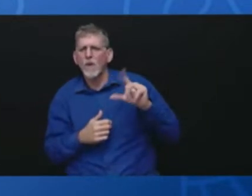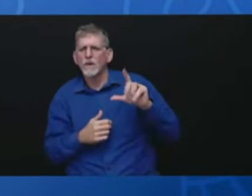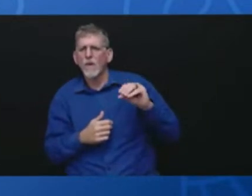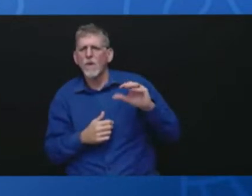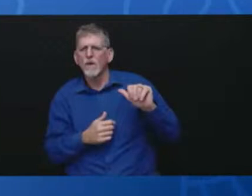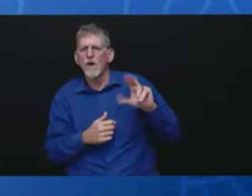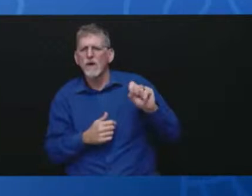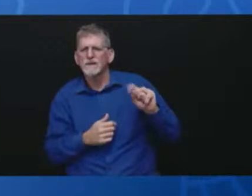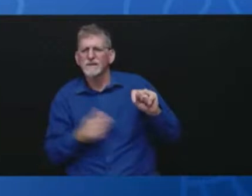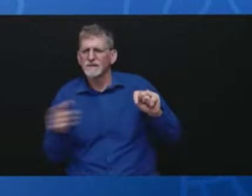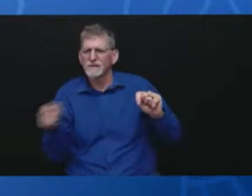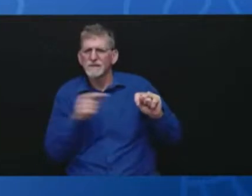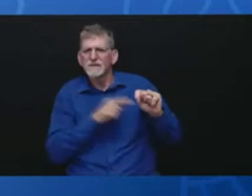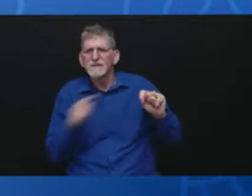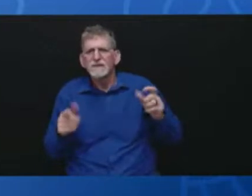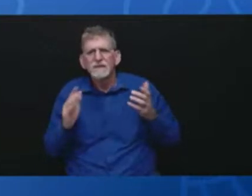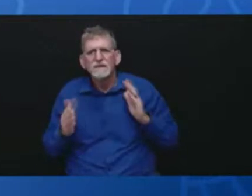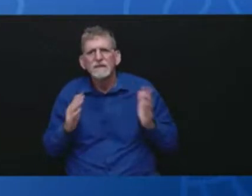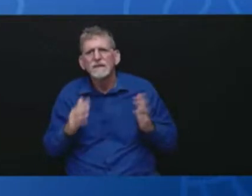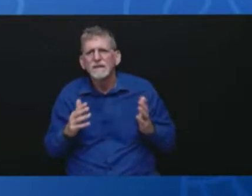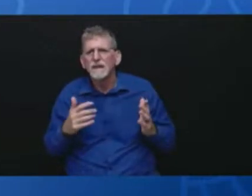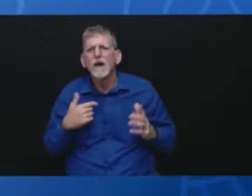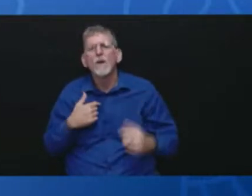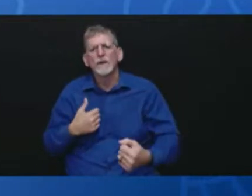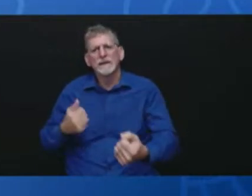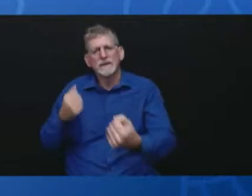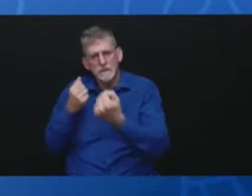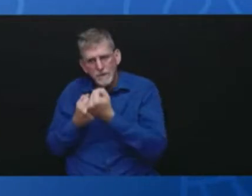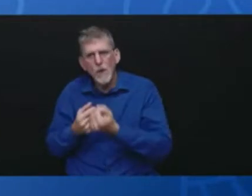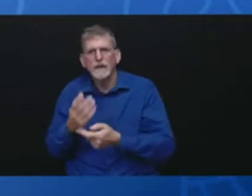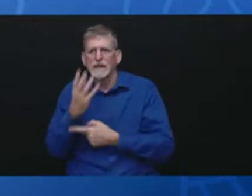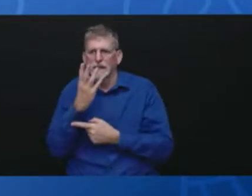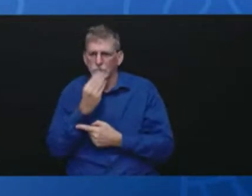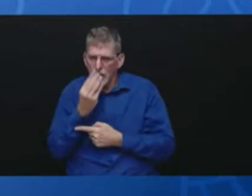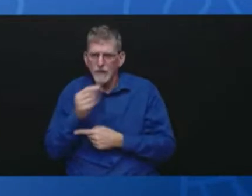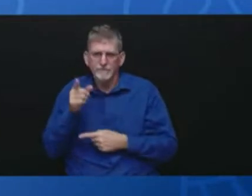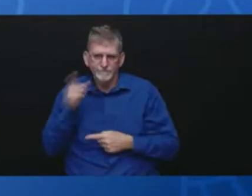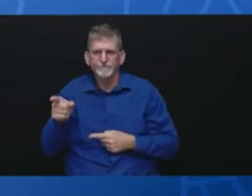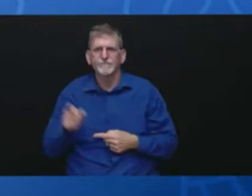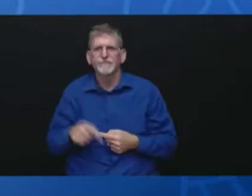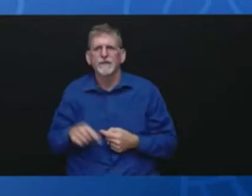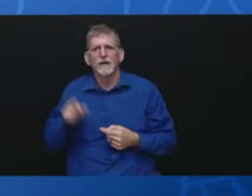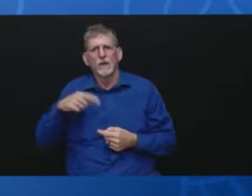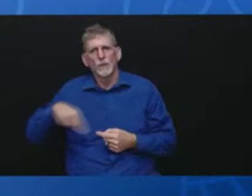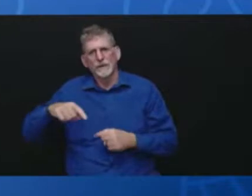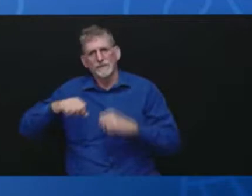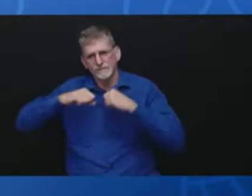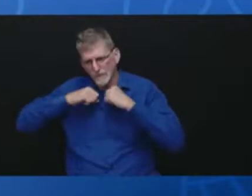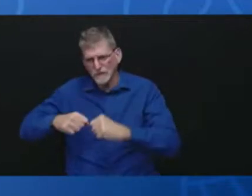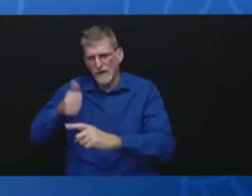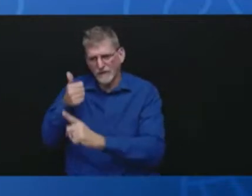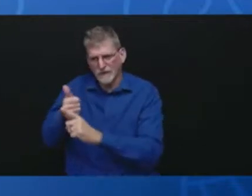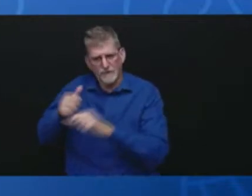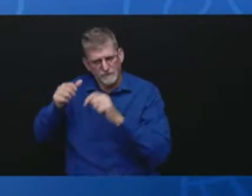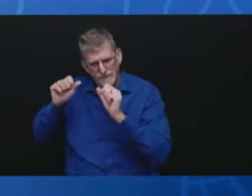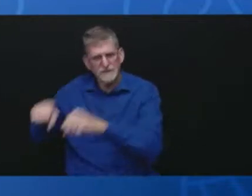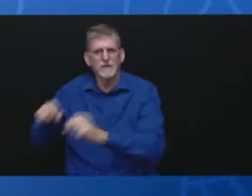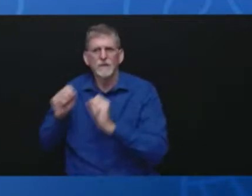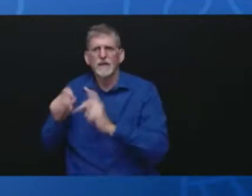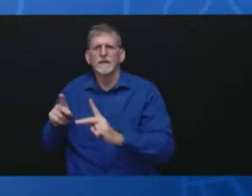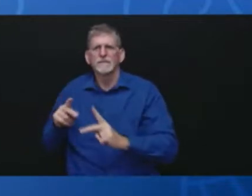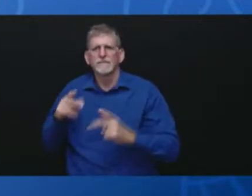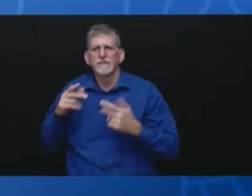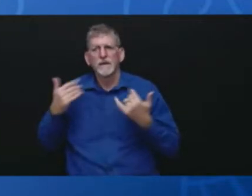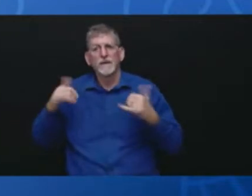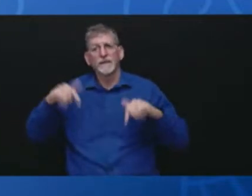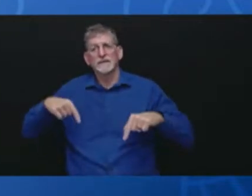by Israel and its needs as it defends itself through this period of time, as we also work with them so that they don't need